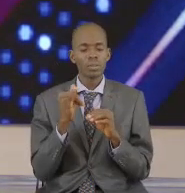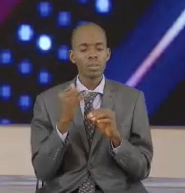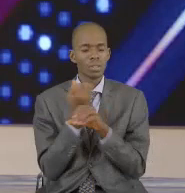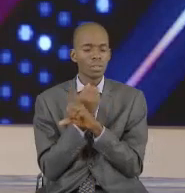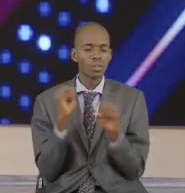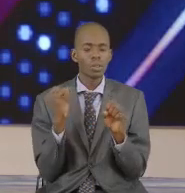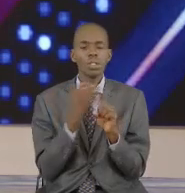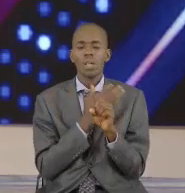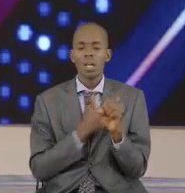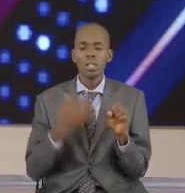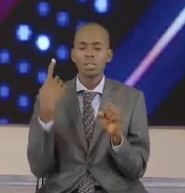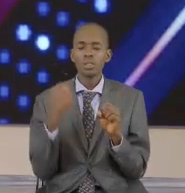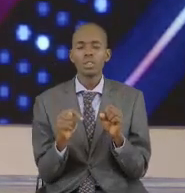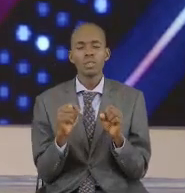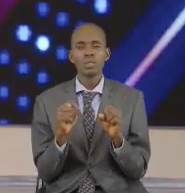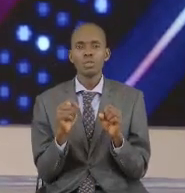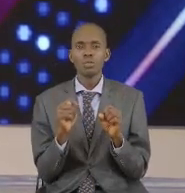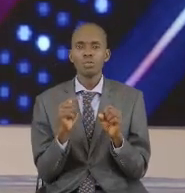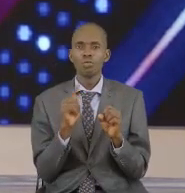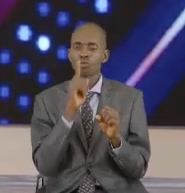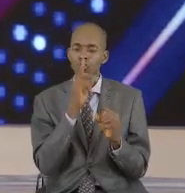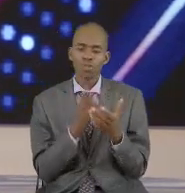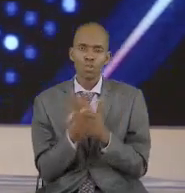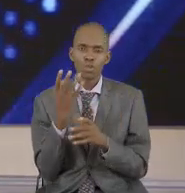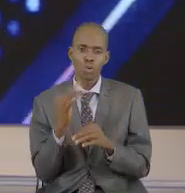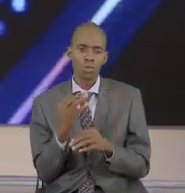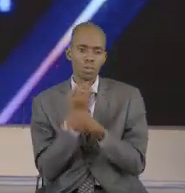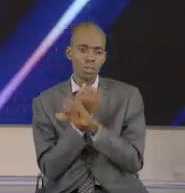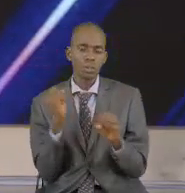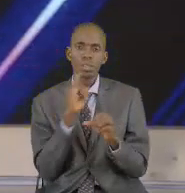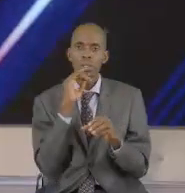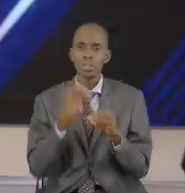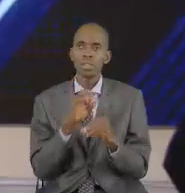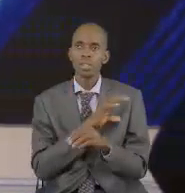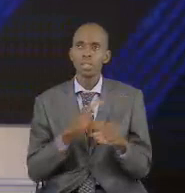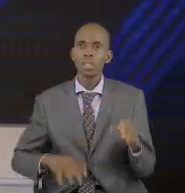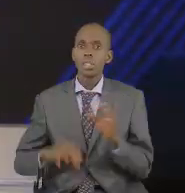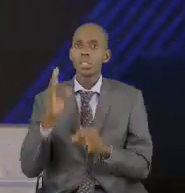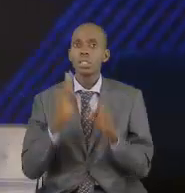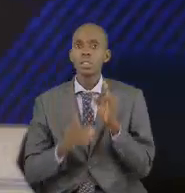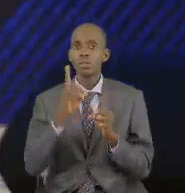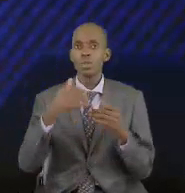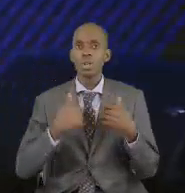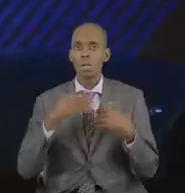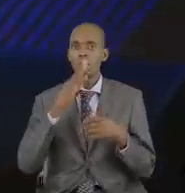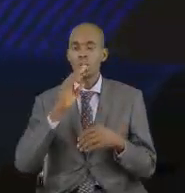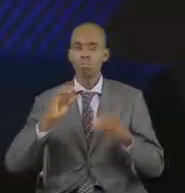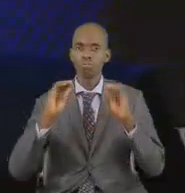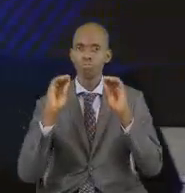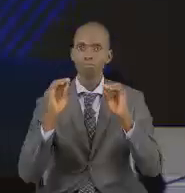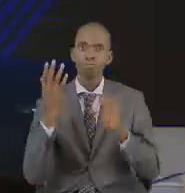of salvation is in Christ. If you have been taught by him, taught